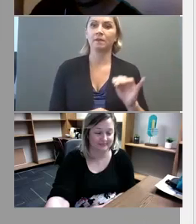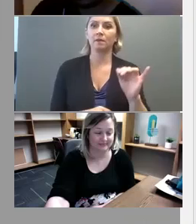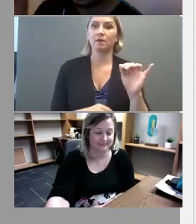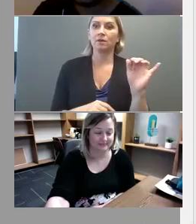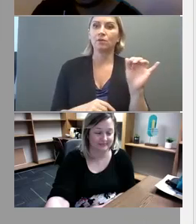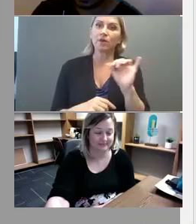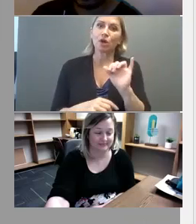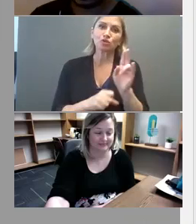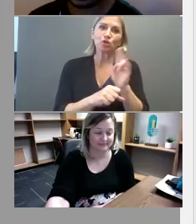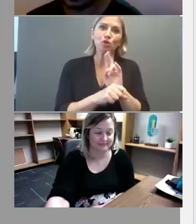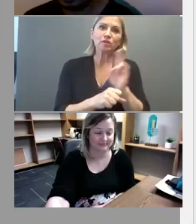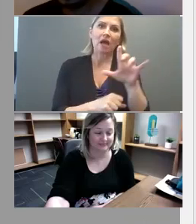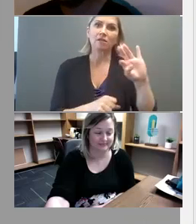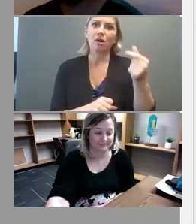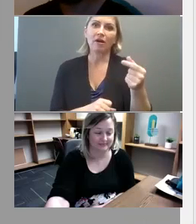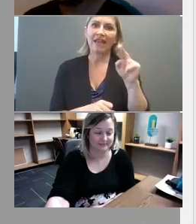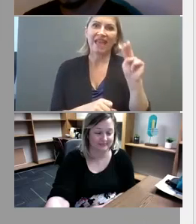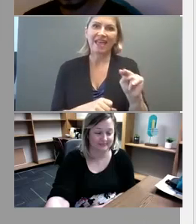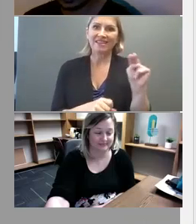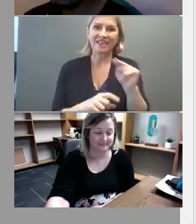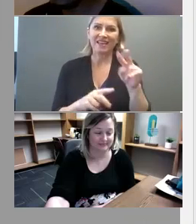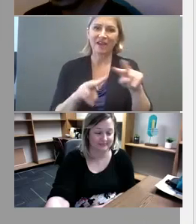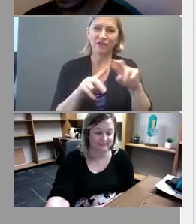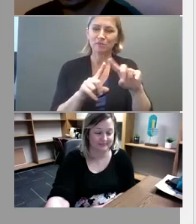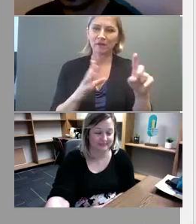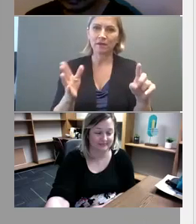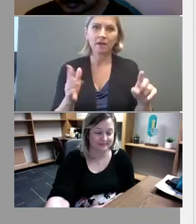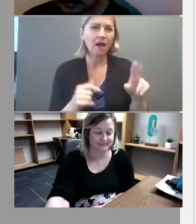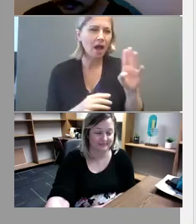but never with divide by log n values.